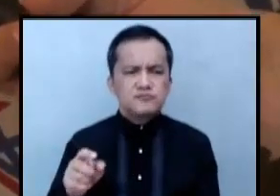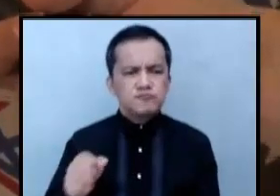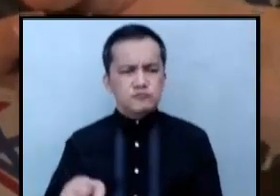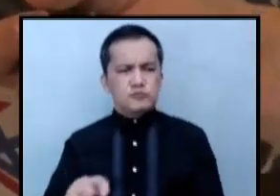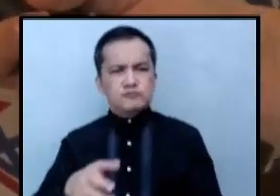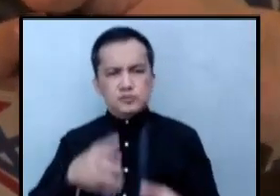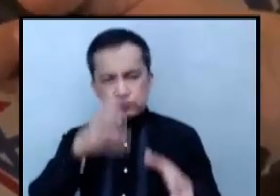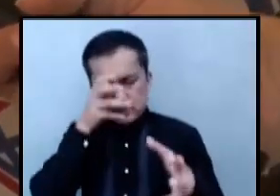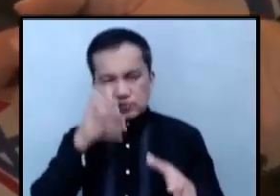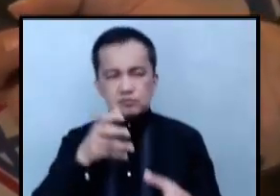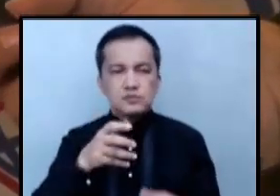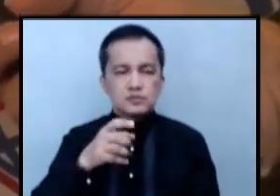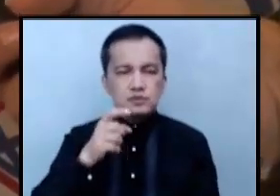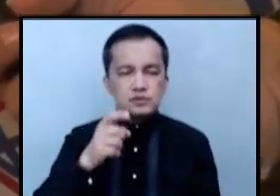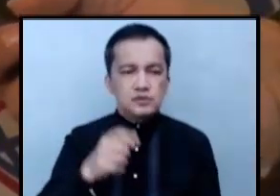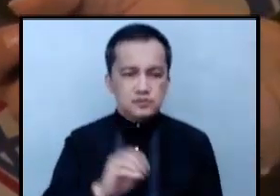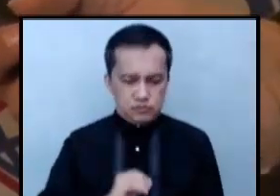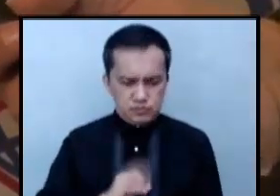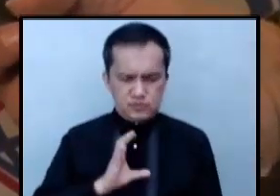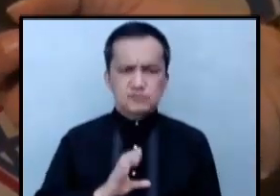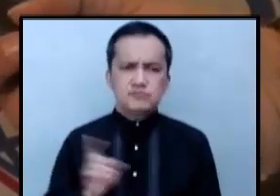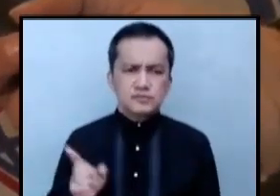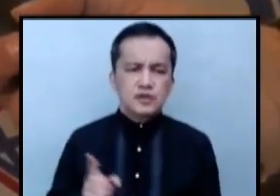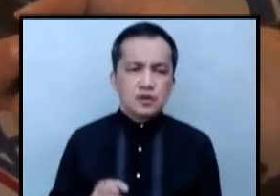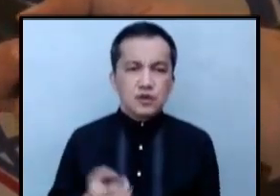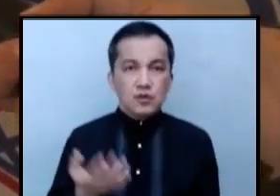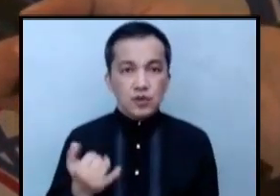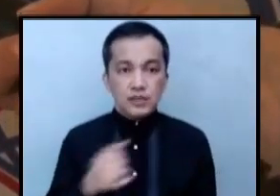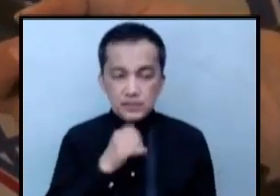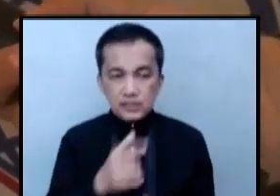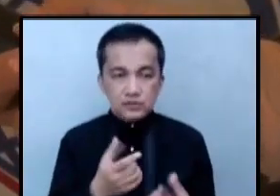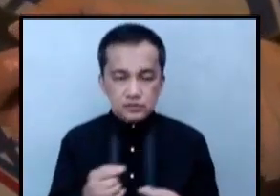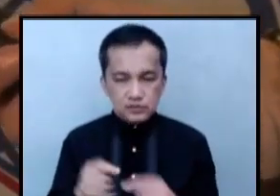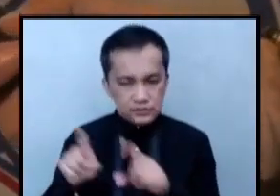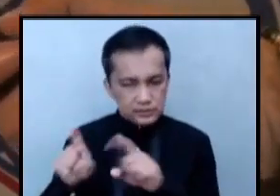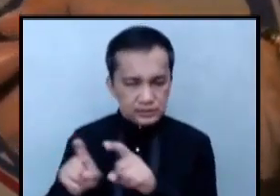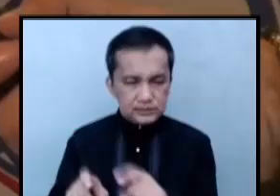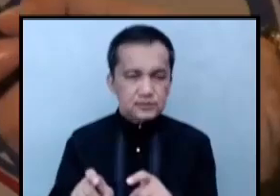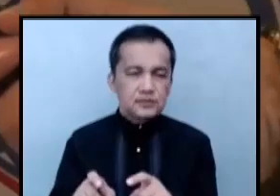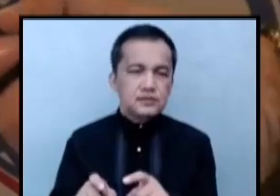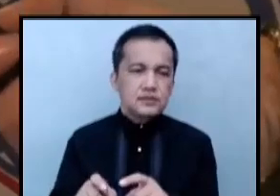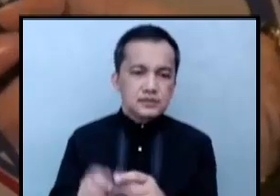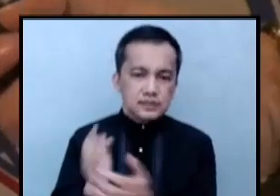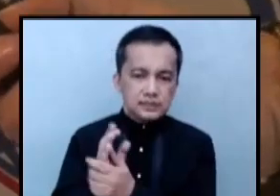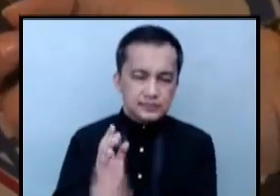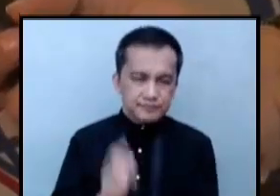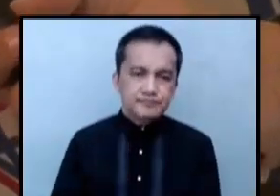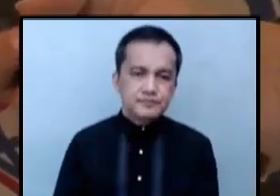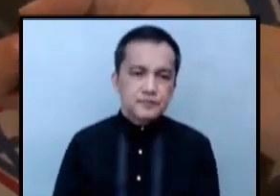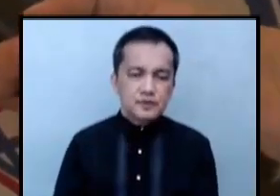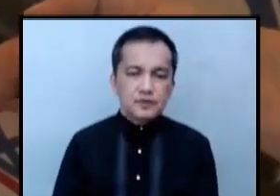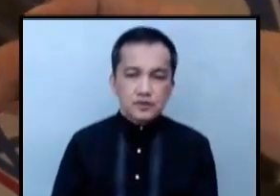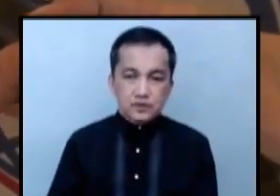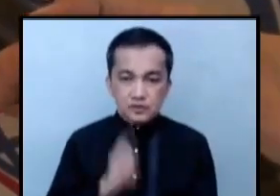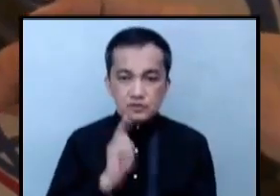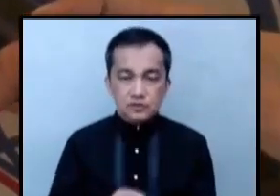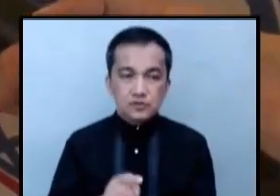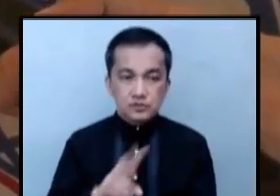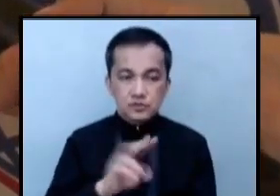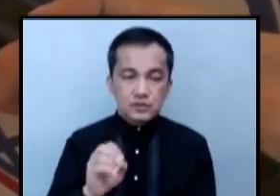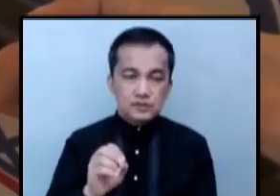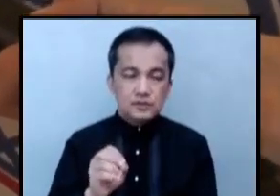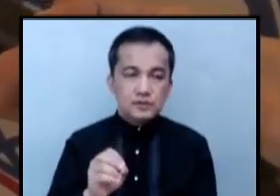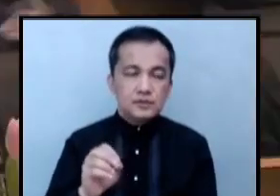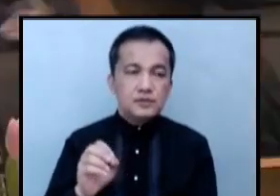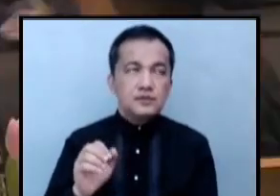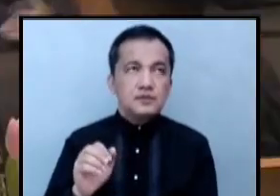So why not do something, you know, to test their talent? And true enough, 2015, Sinibata was created